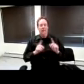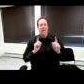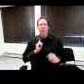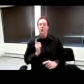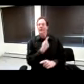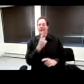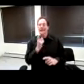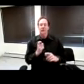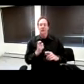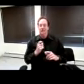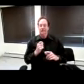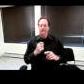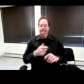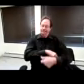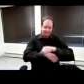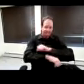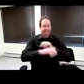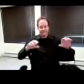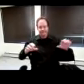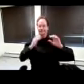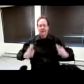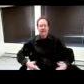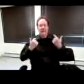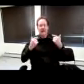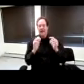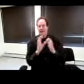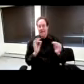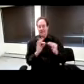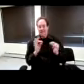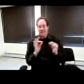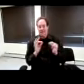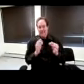get live captioning. It worked into our workflow.